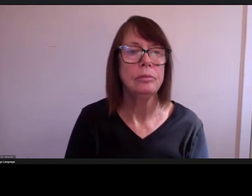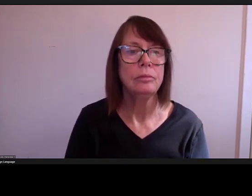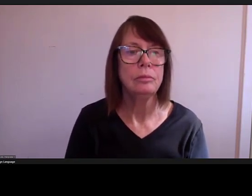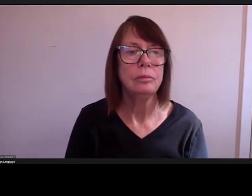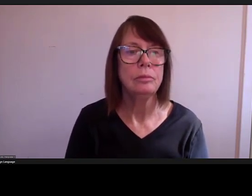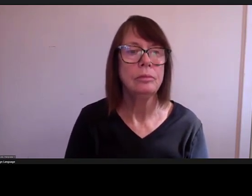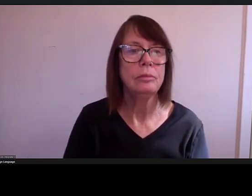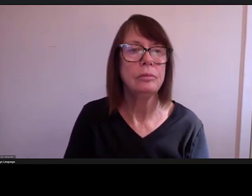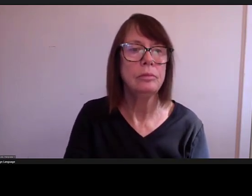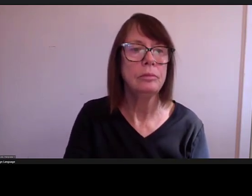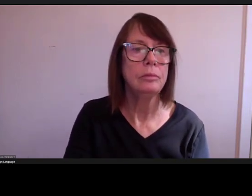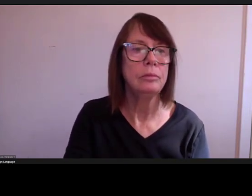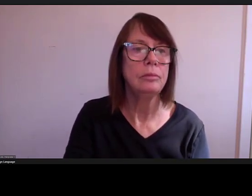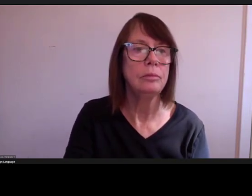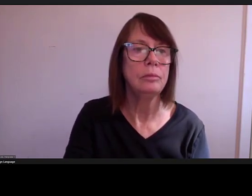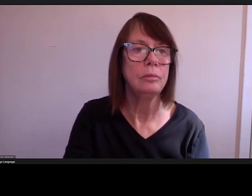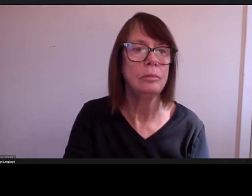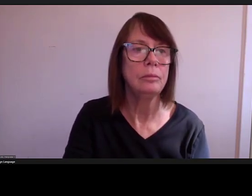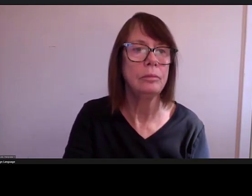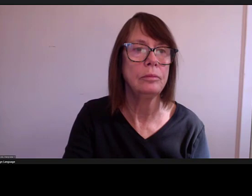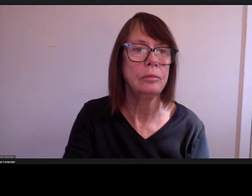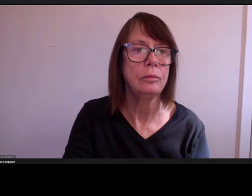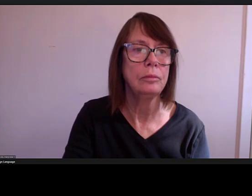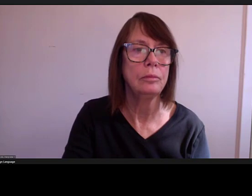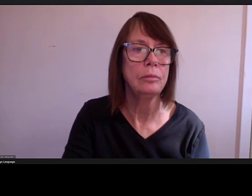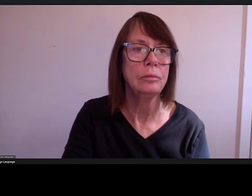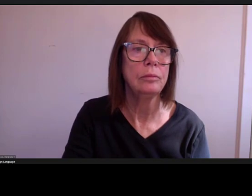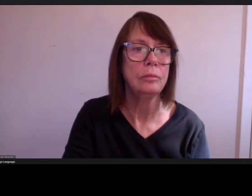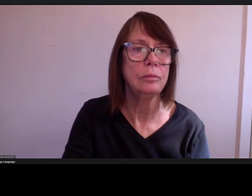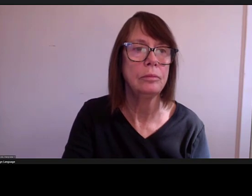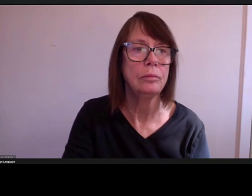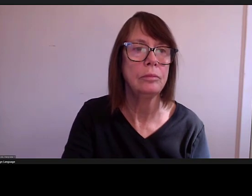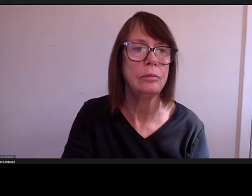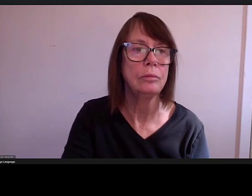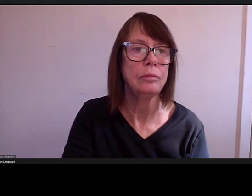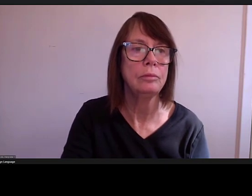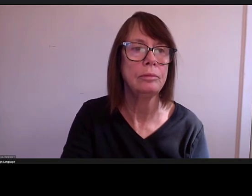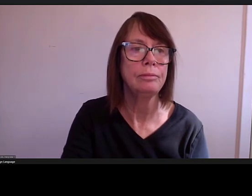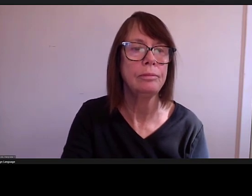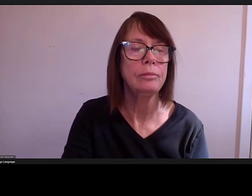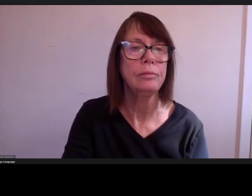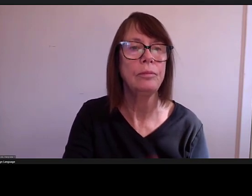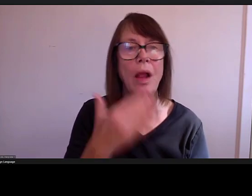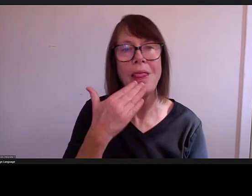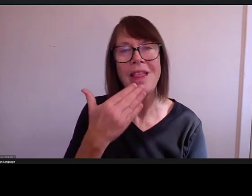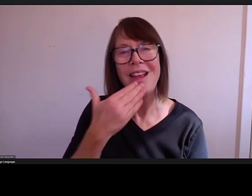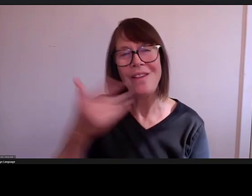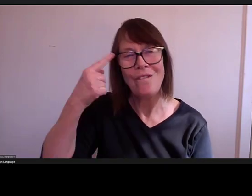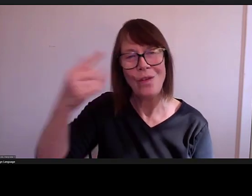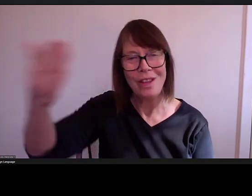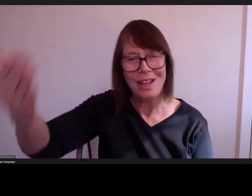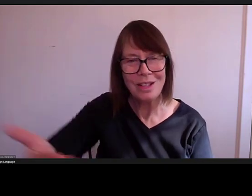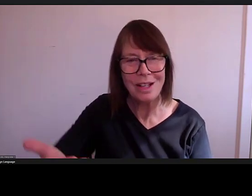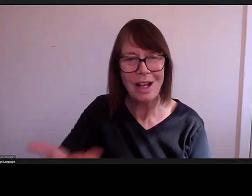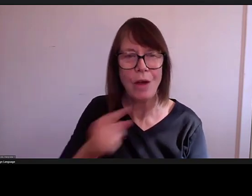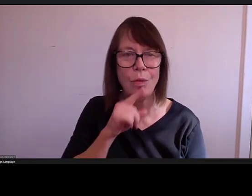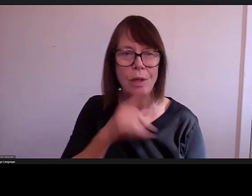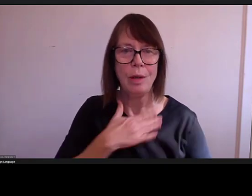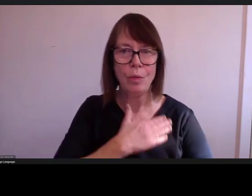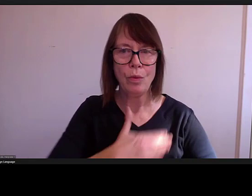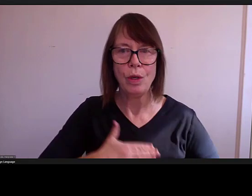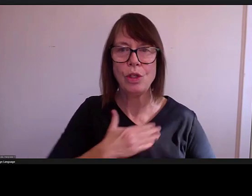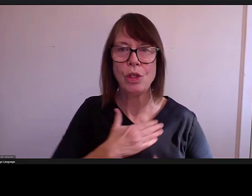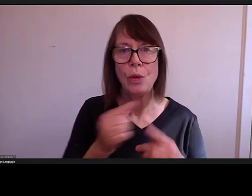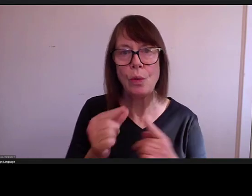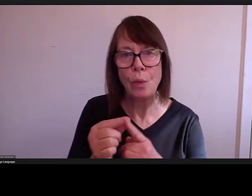Thank you so much, Denise, for the introduction. And I really appreciate your words. I think